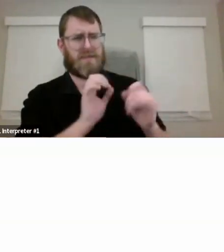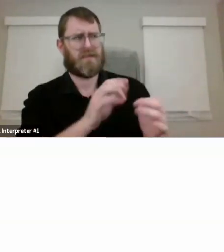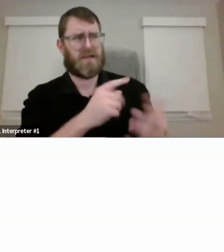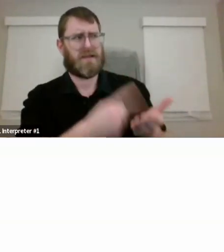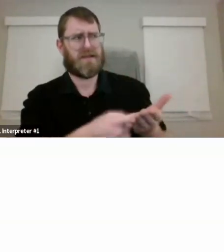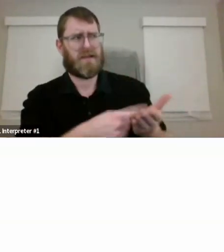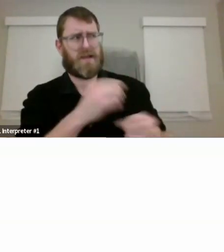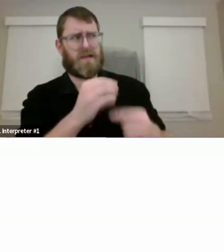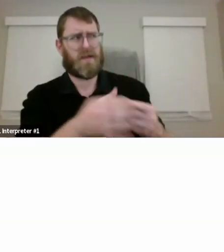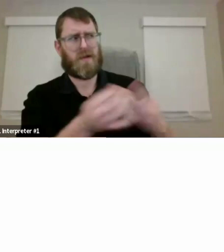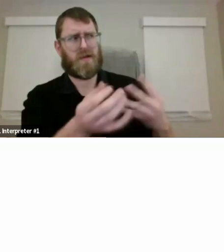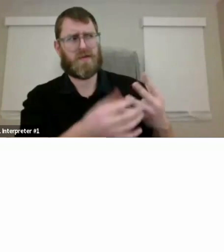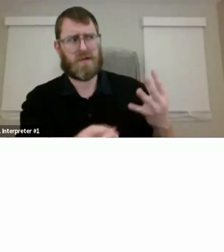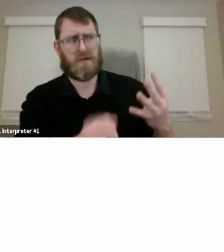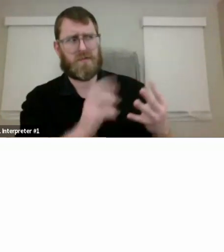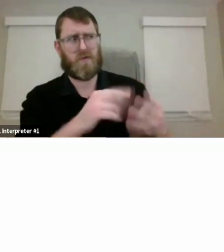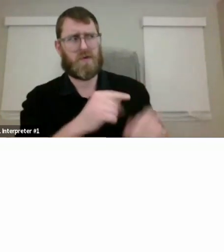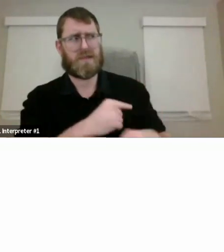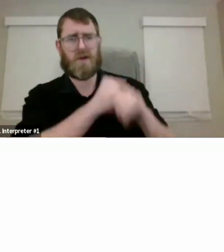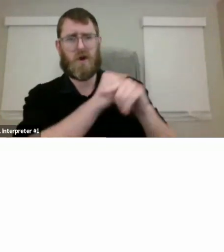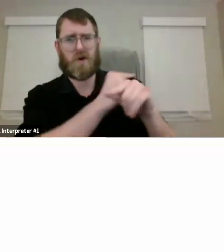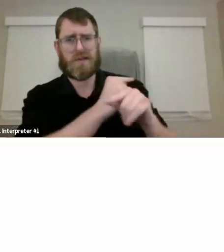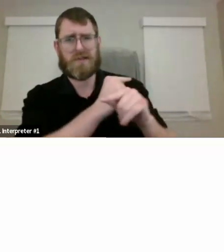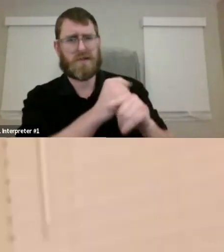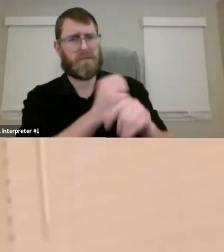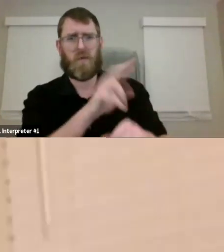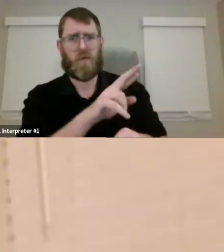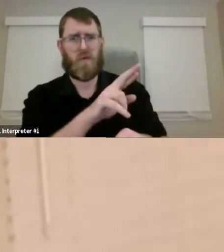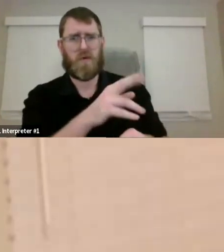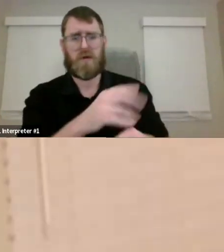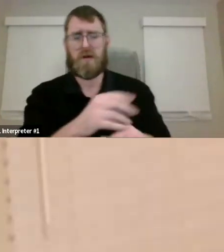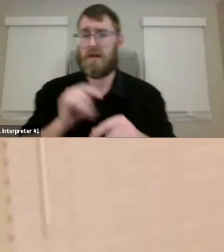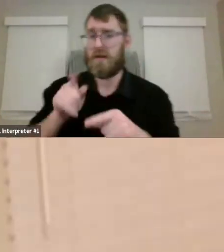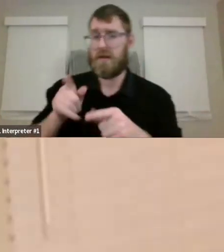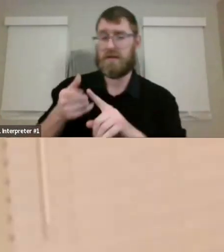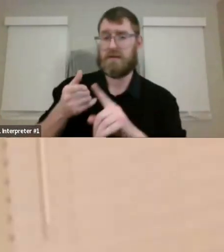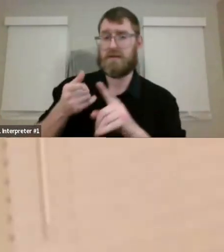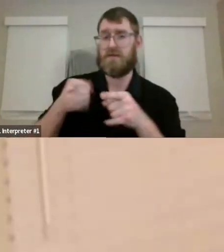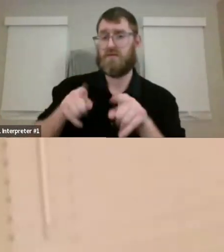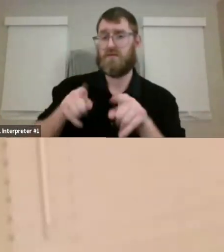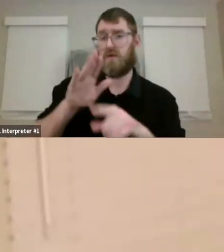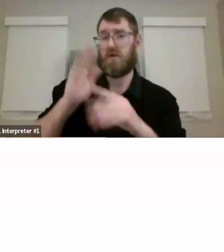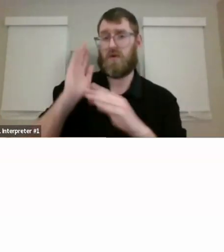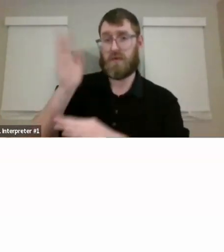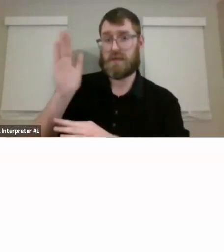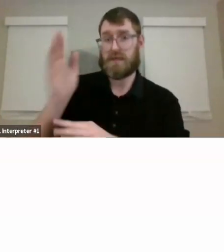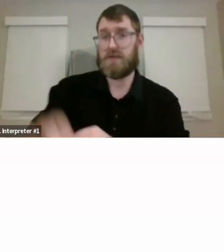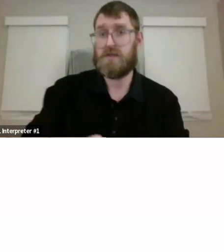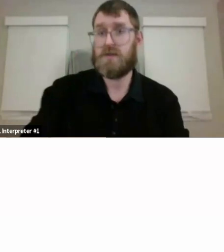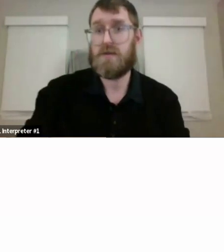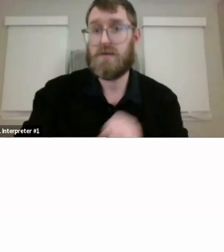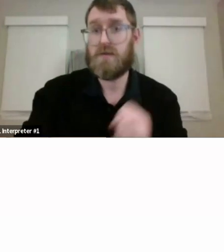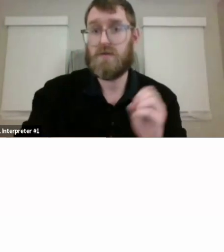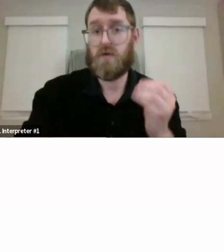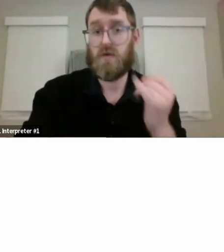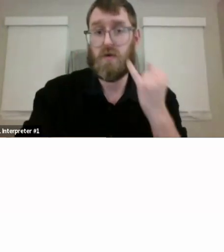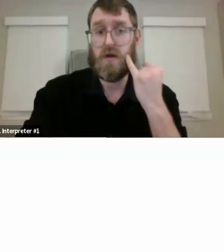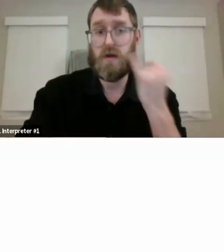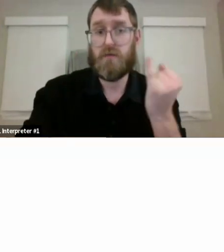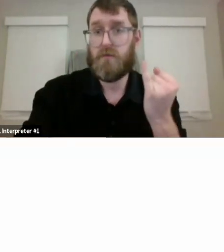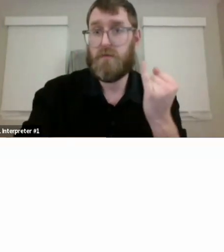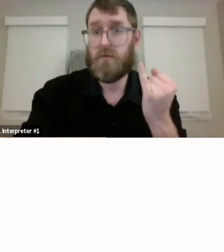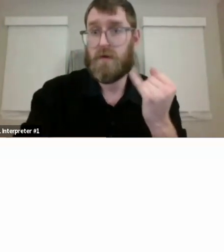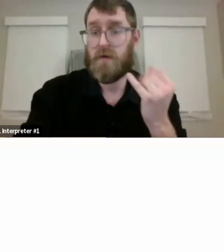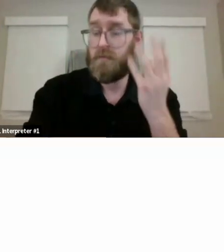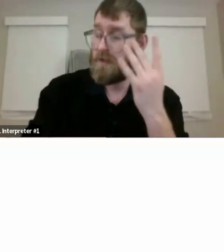about alternatives, or is this guardianship, or? This came in during your presentation. Okay, so if there is